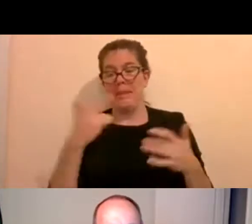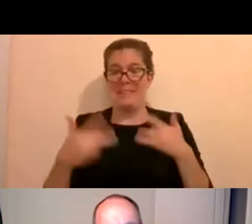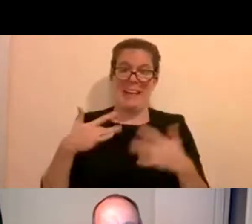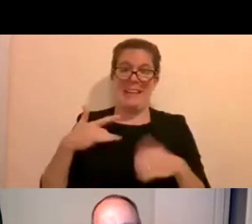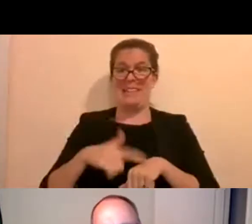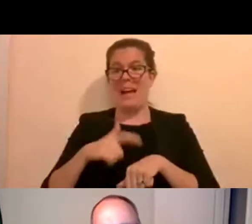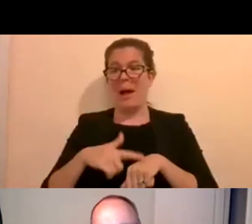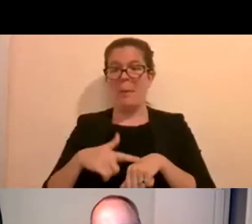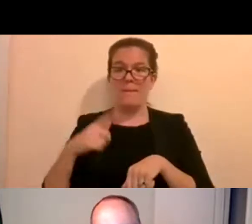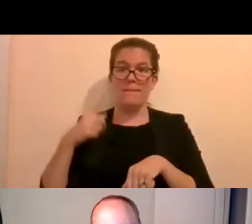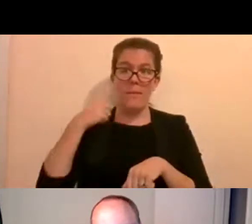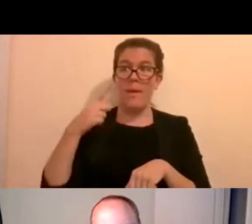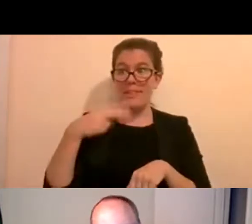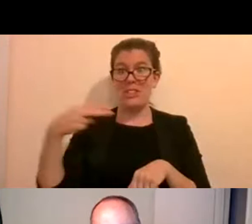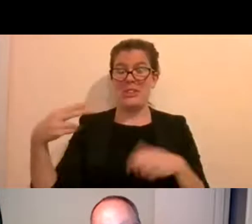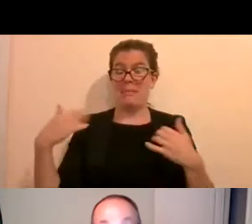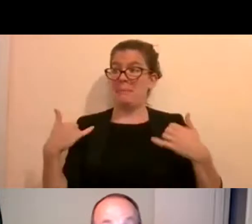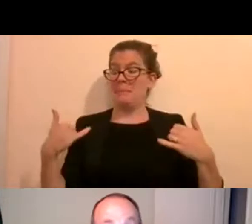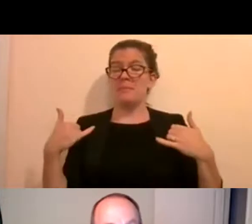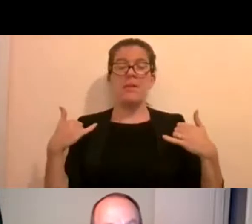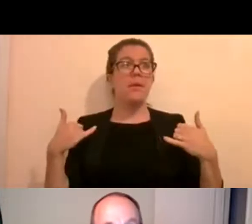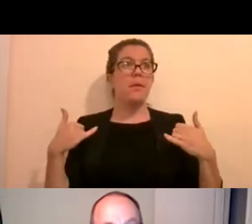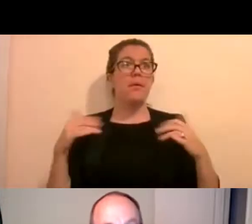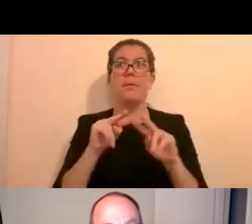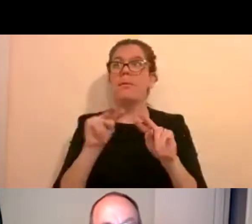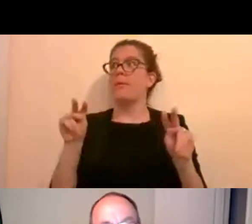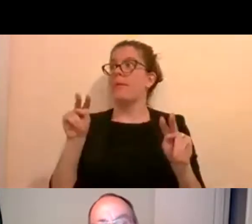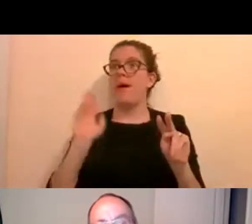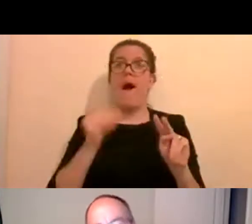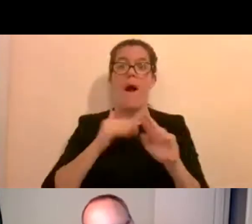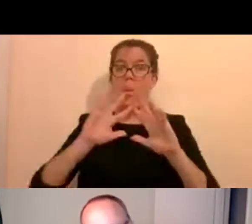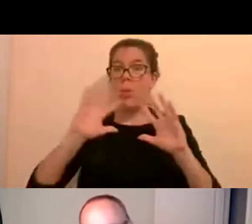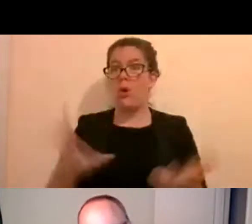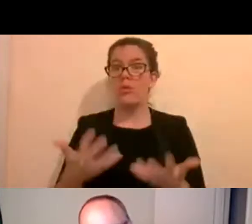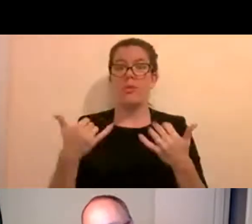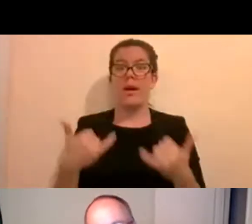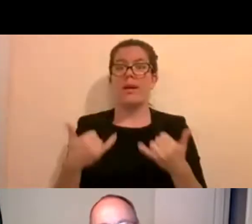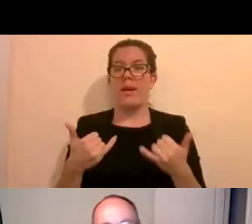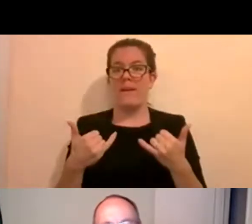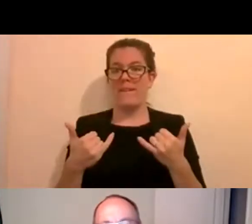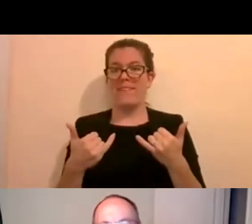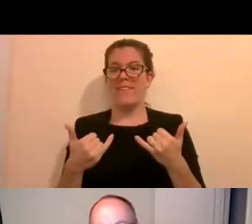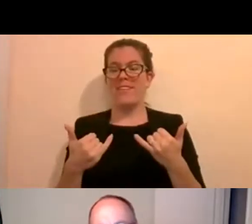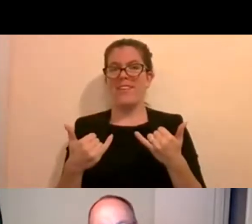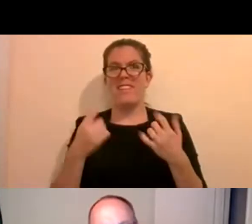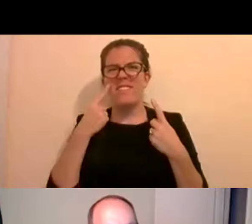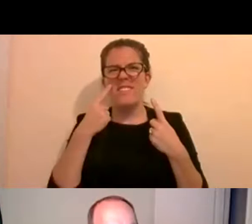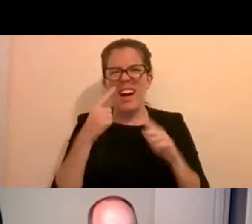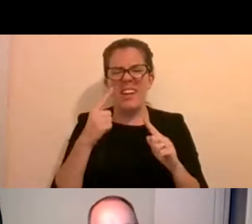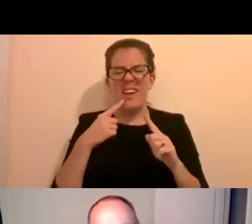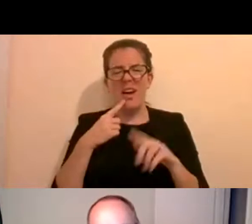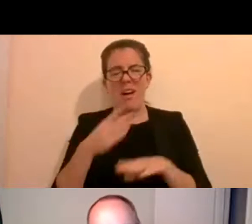in the history of our world in terms of recovering from the Council of